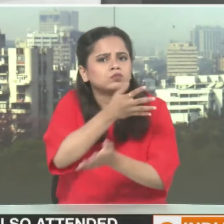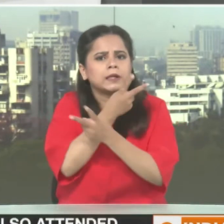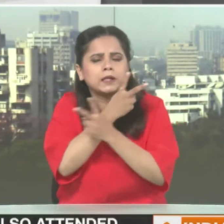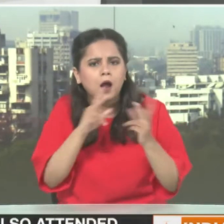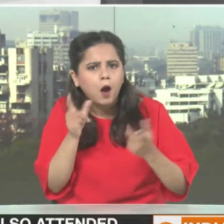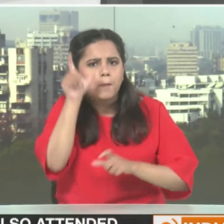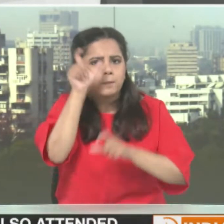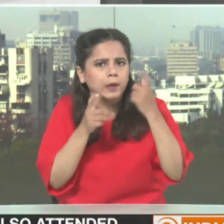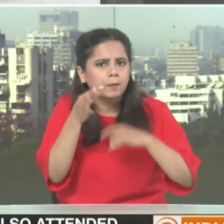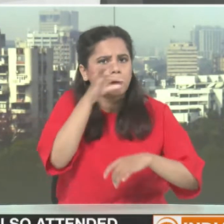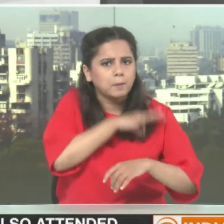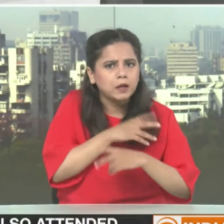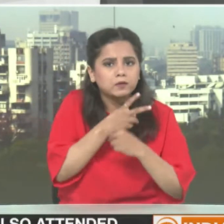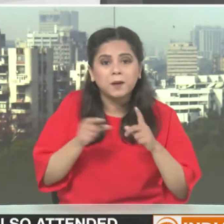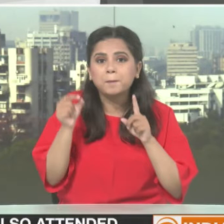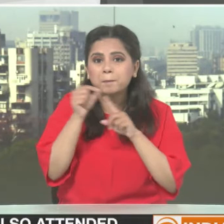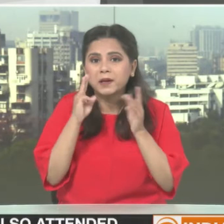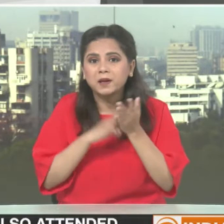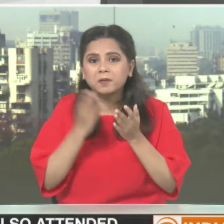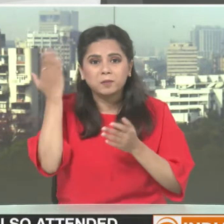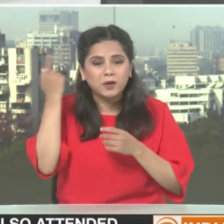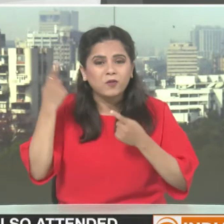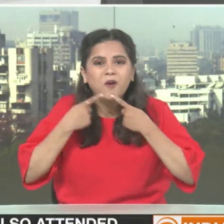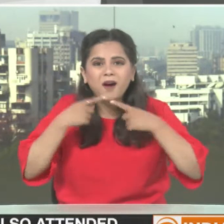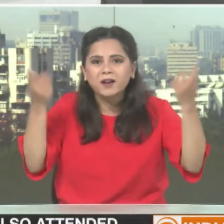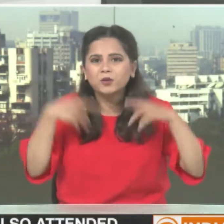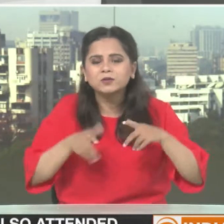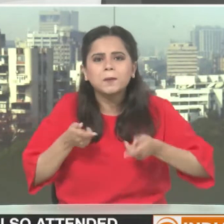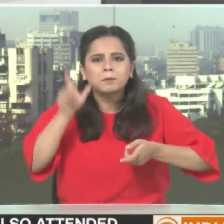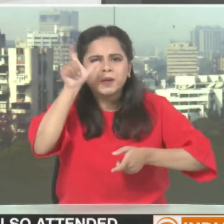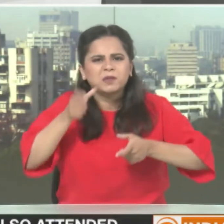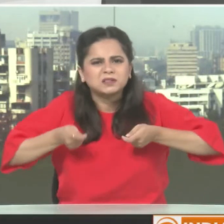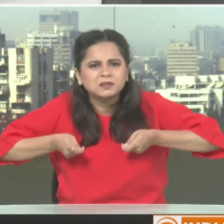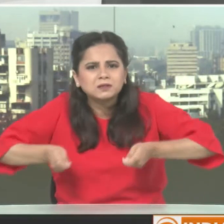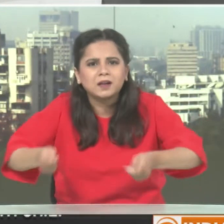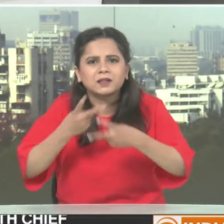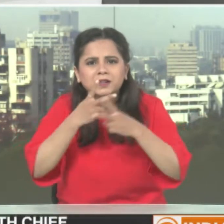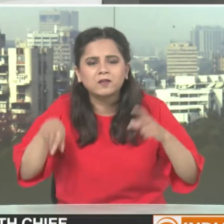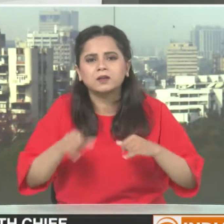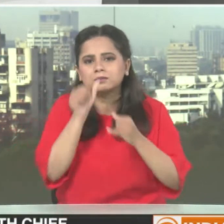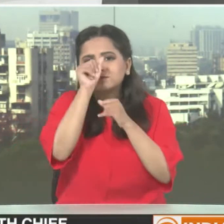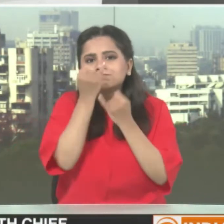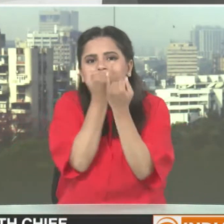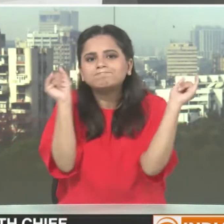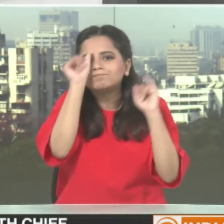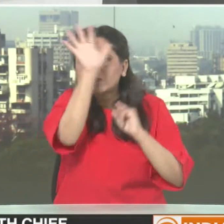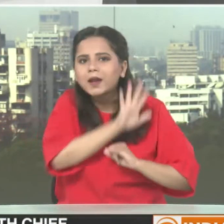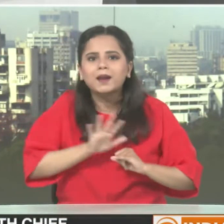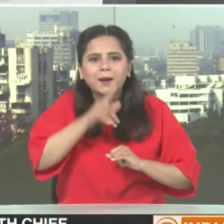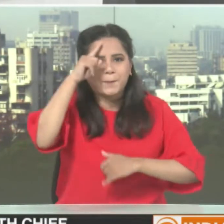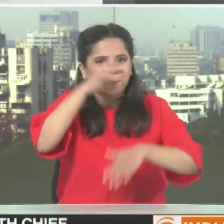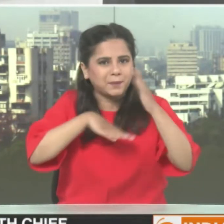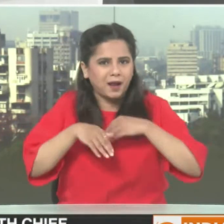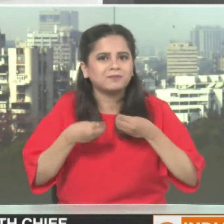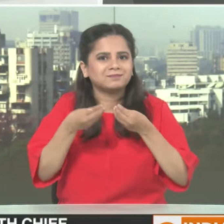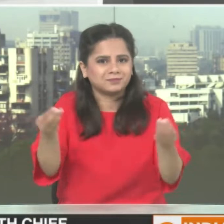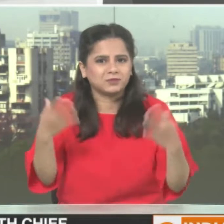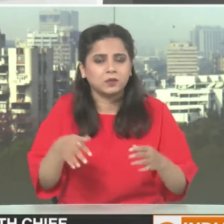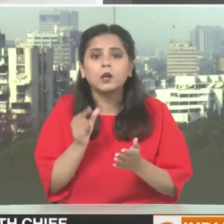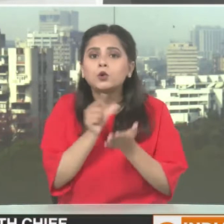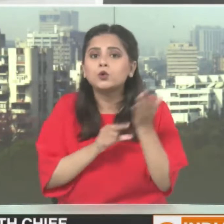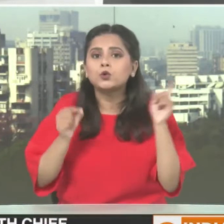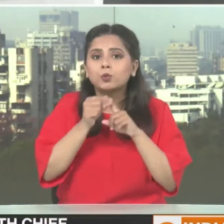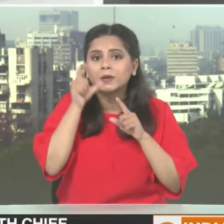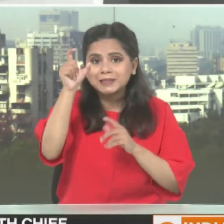measures announced by the Prime Minister for street vendors under the Atmanirbhar Bharat. Uttar Pradesh Chief